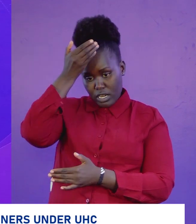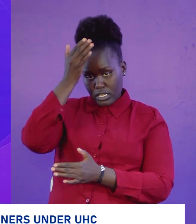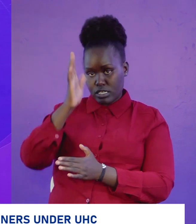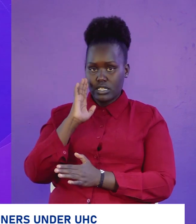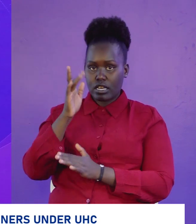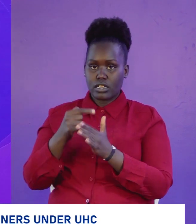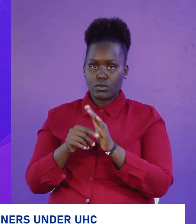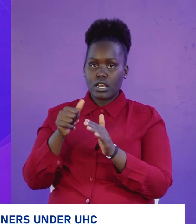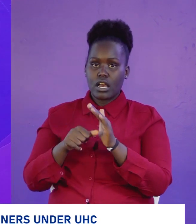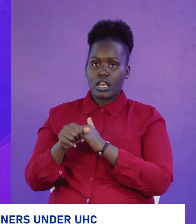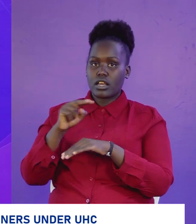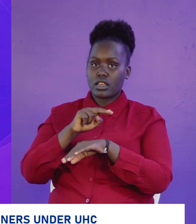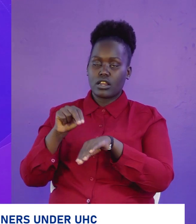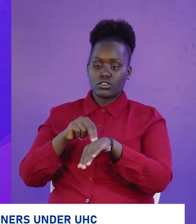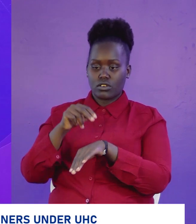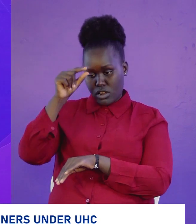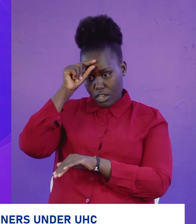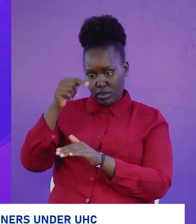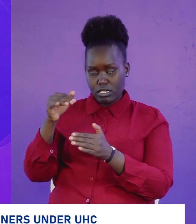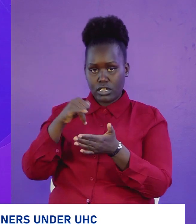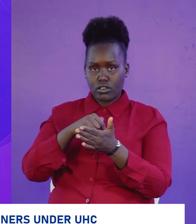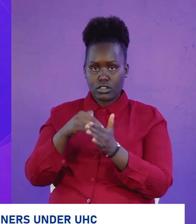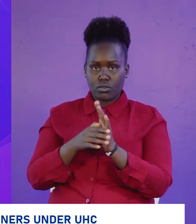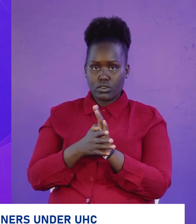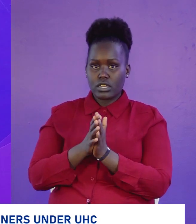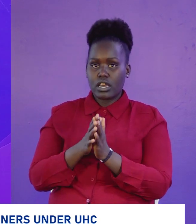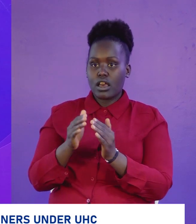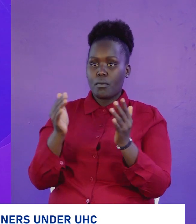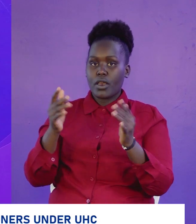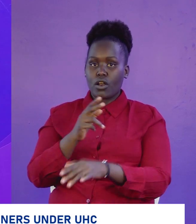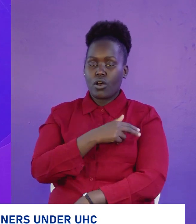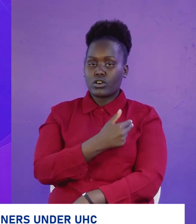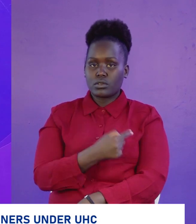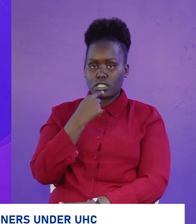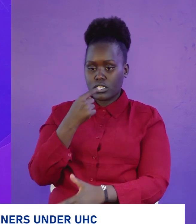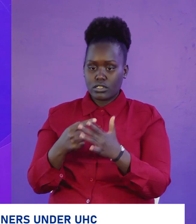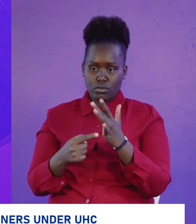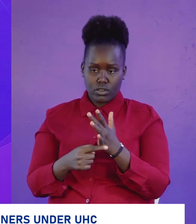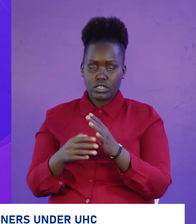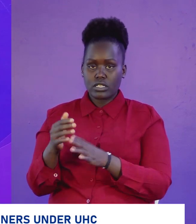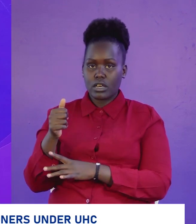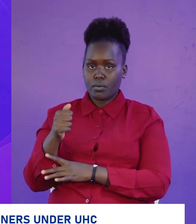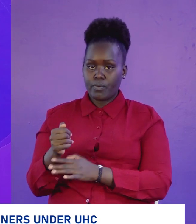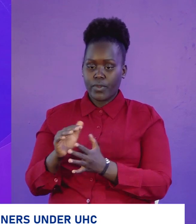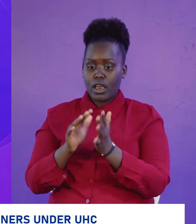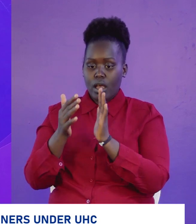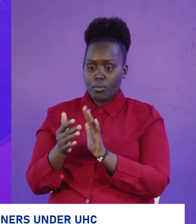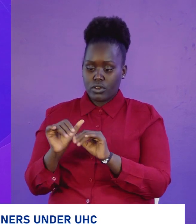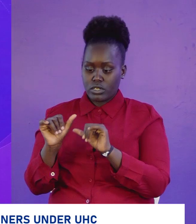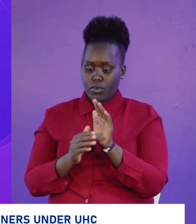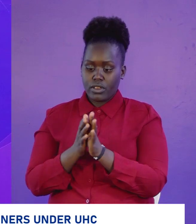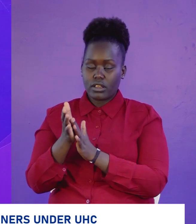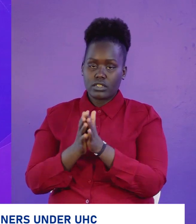the national government, including in referral hospitals. He urged that this approach would safeguard the interests of